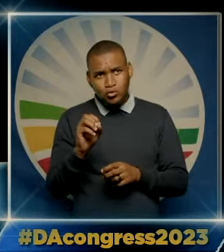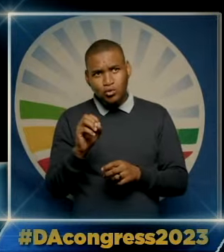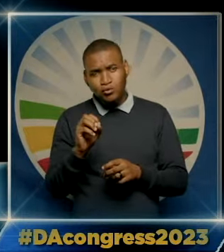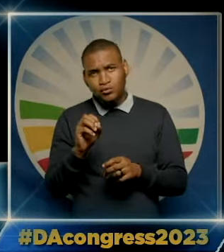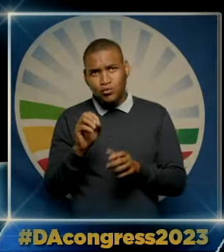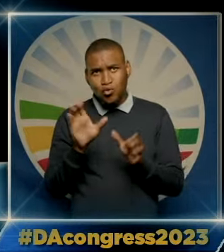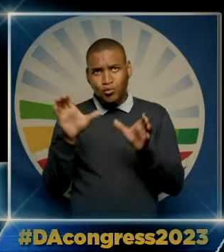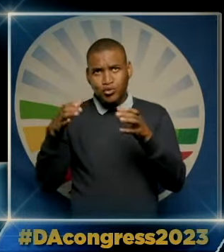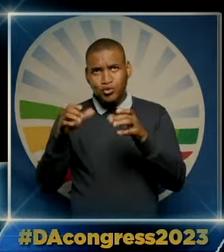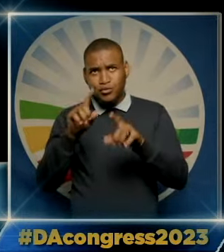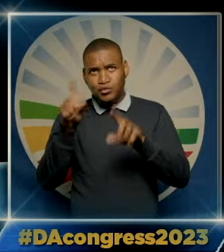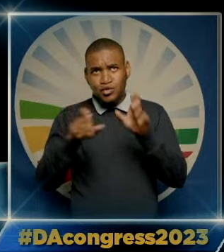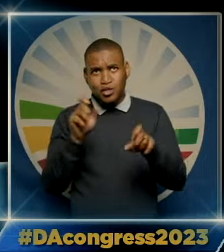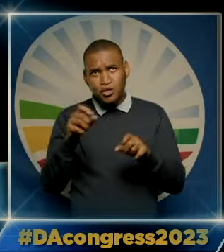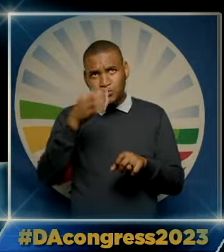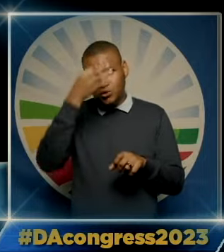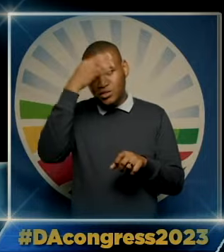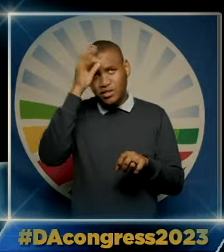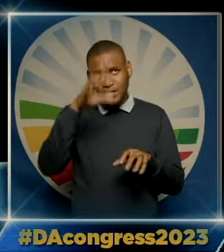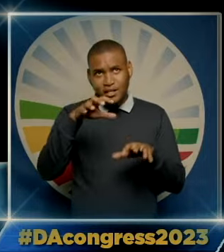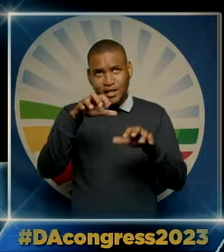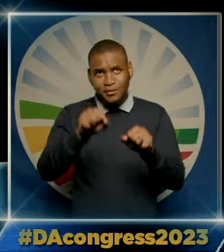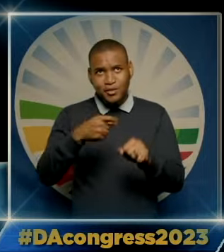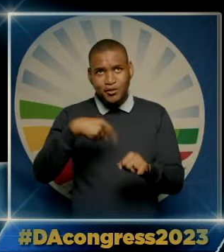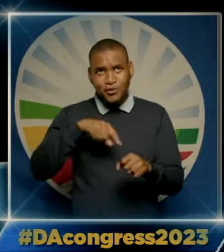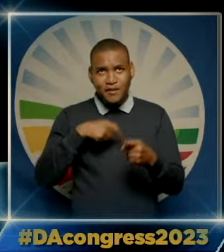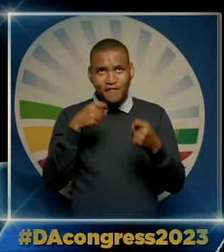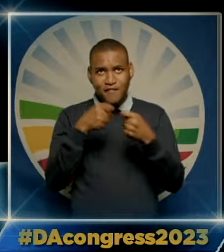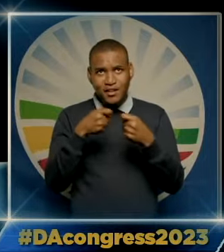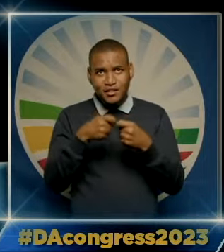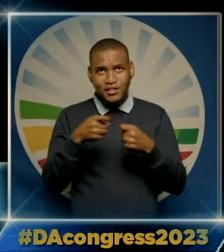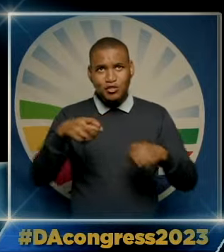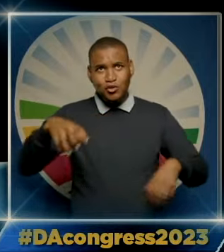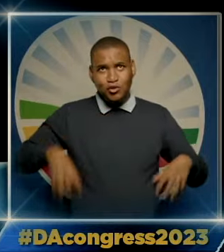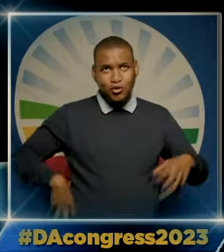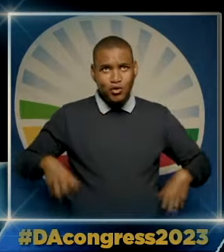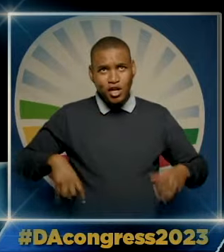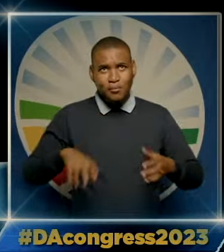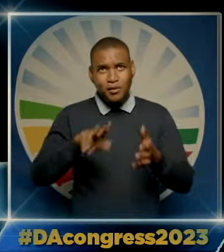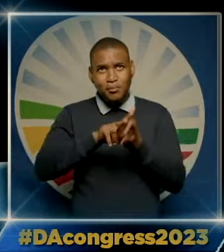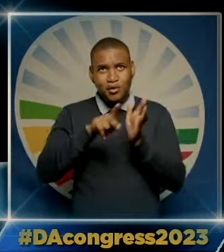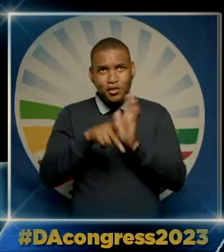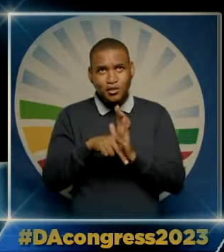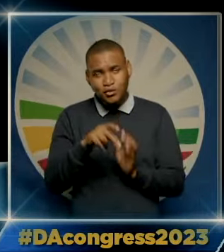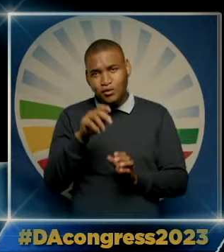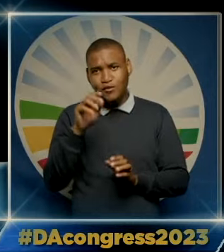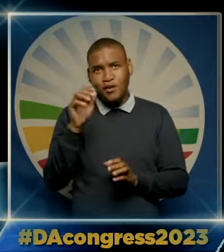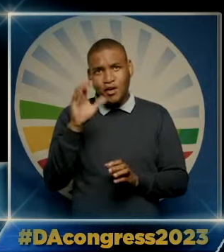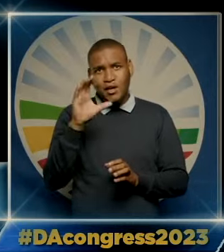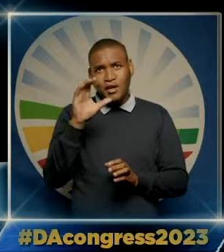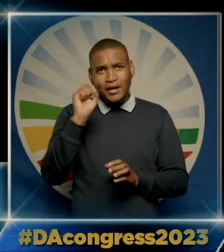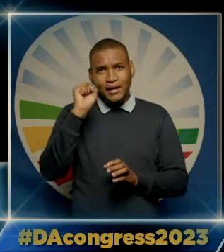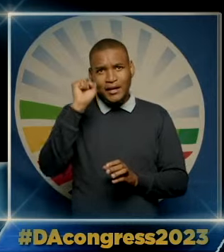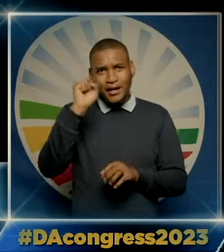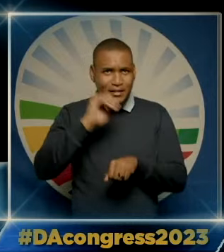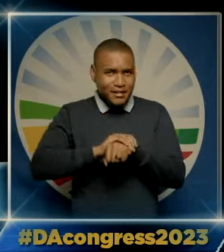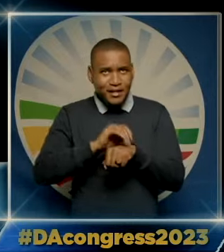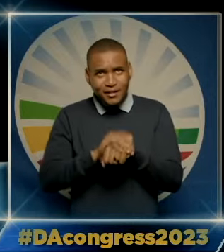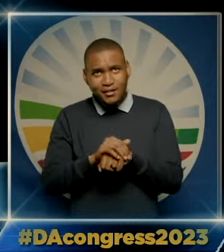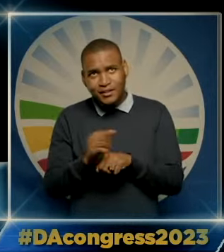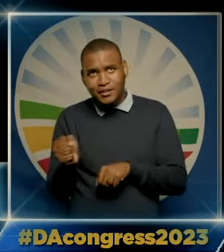Inquiry into State Capture. We are fighting to have the corrupt policy of cadre deployment declared